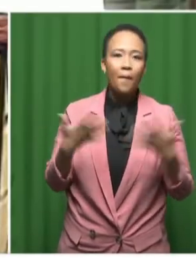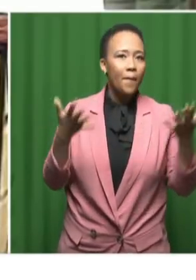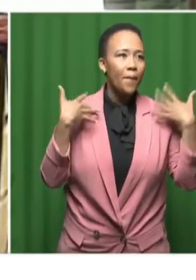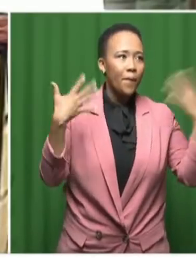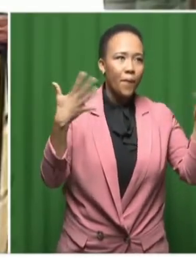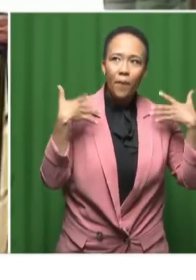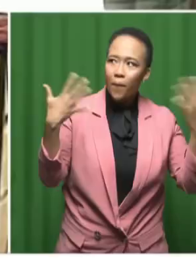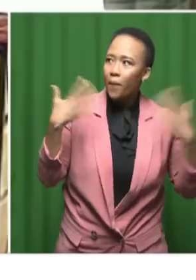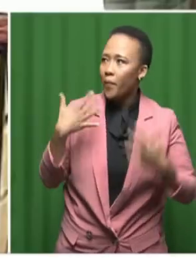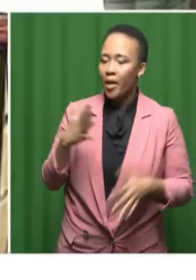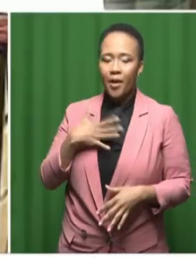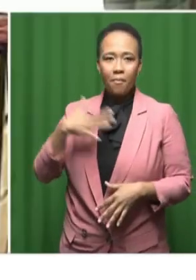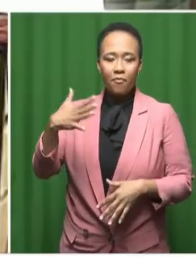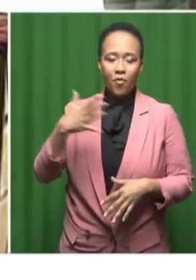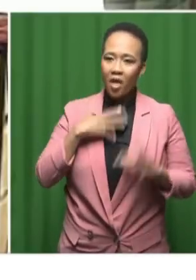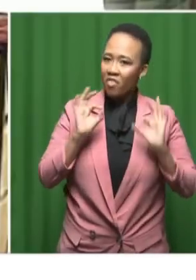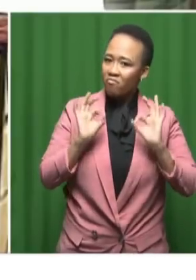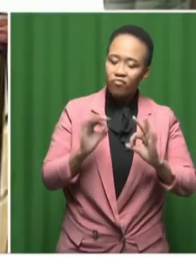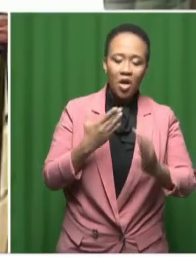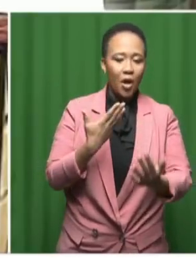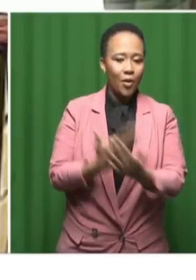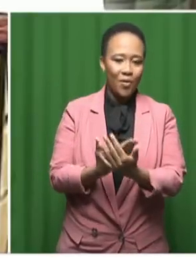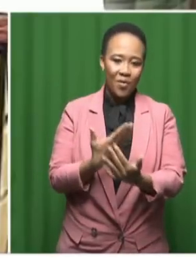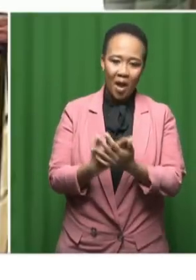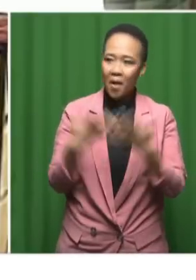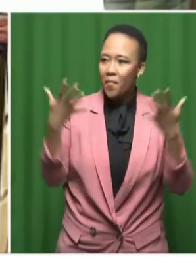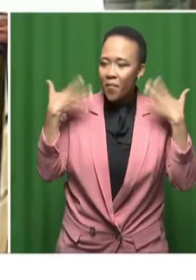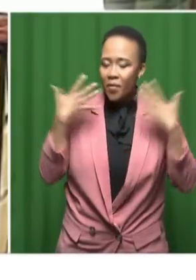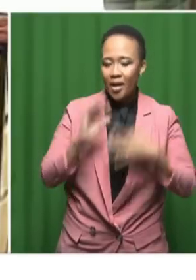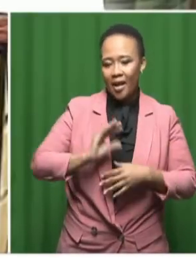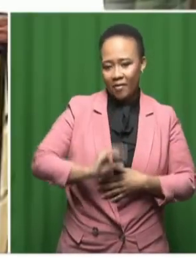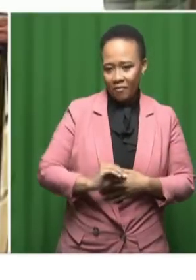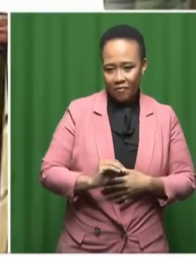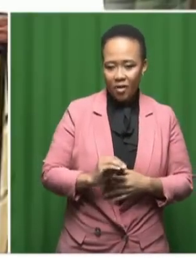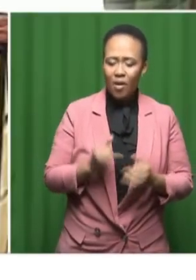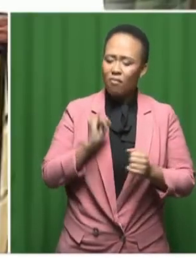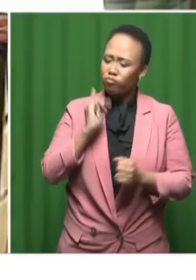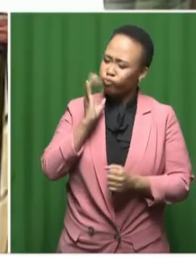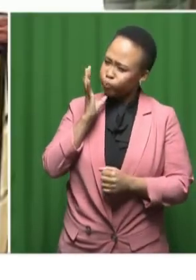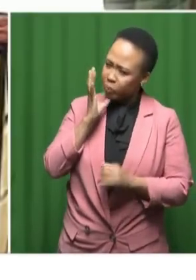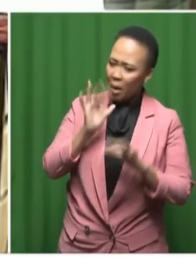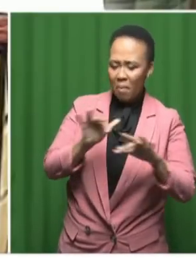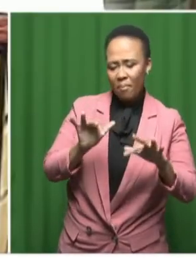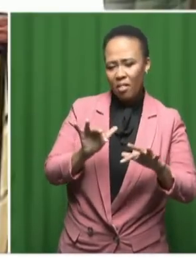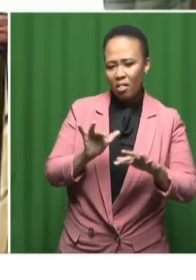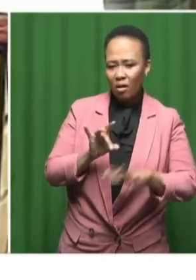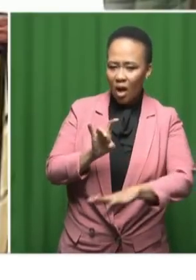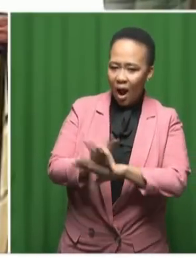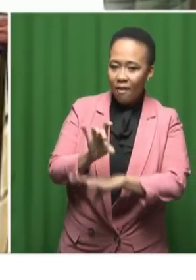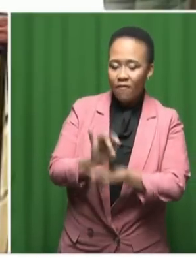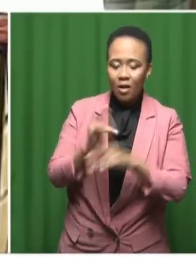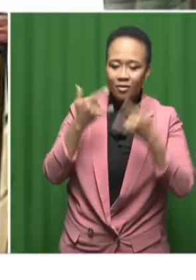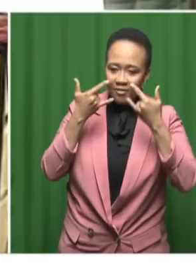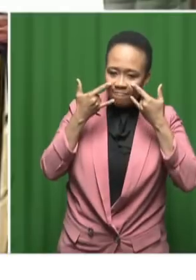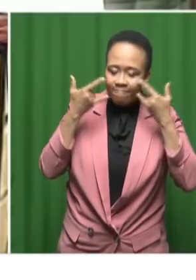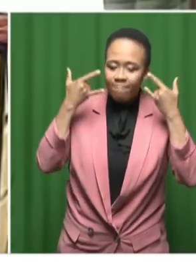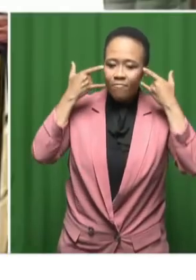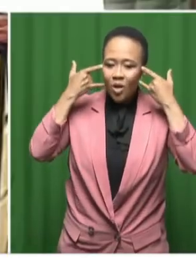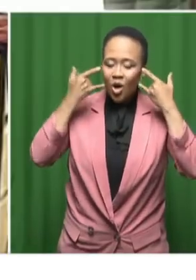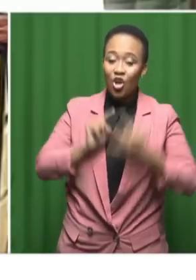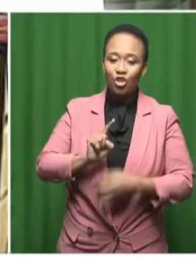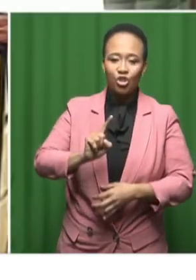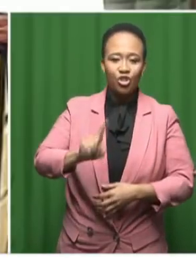room? Is there a good adequate distance? There's no overcrowding. Wear a mask. It will help you against not